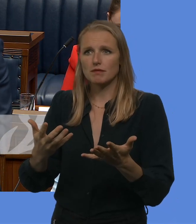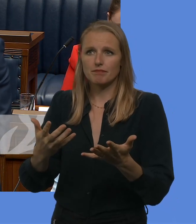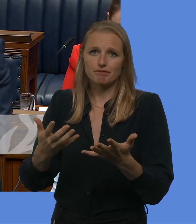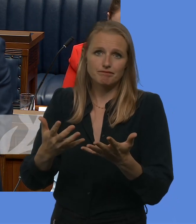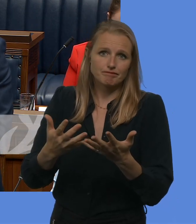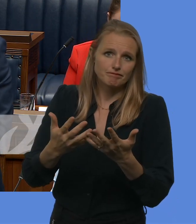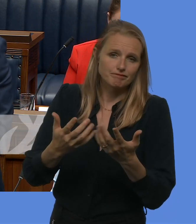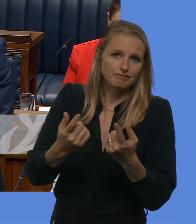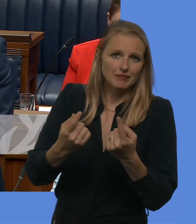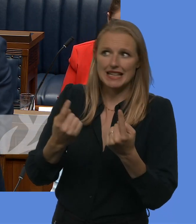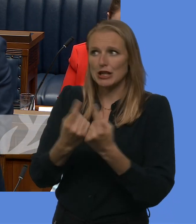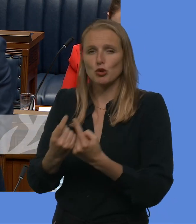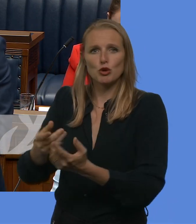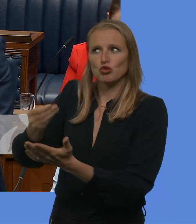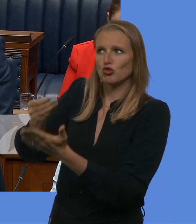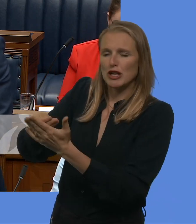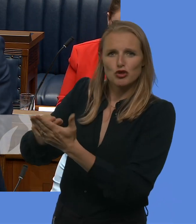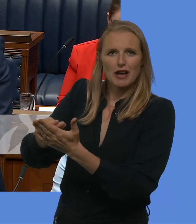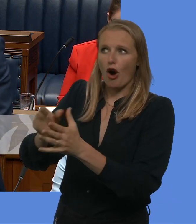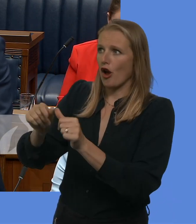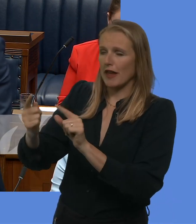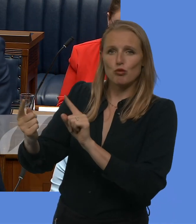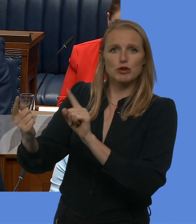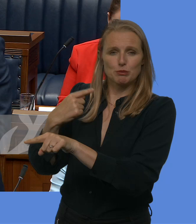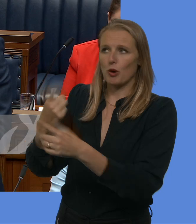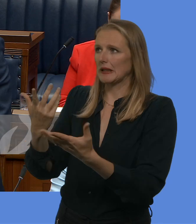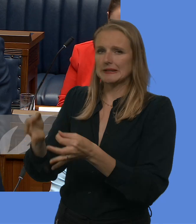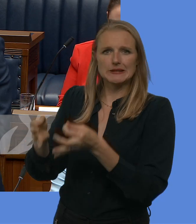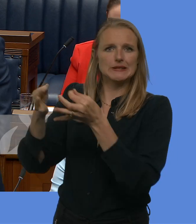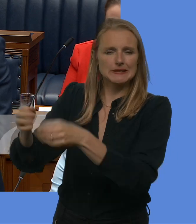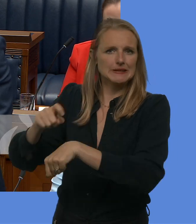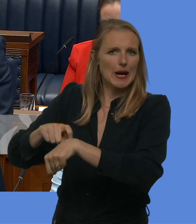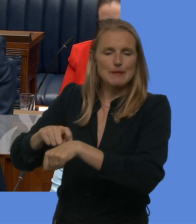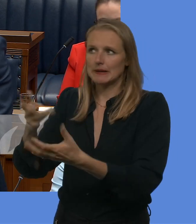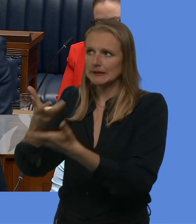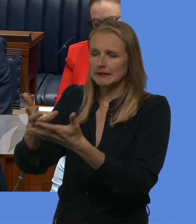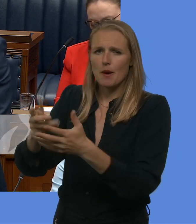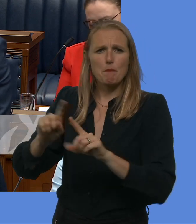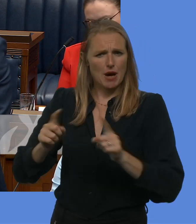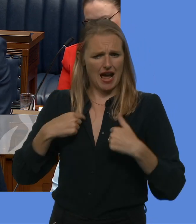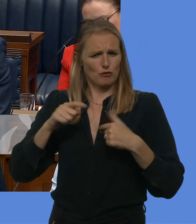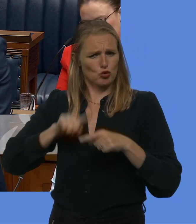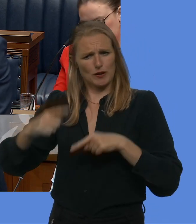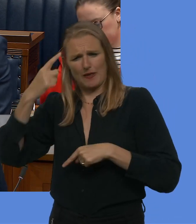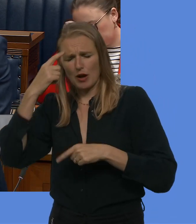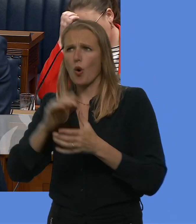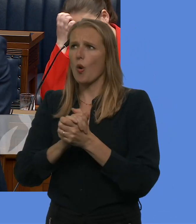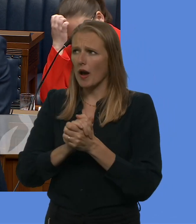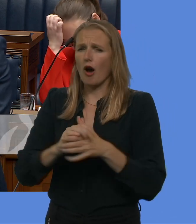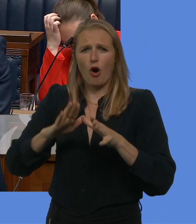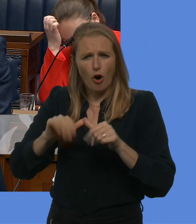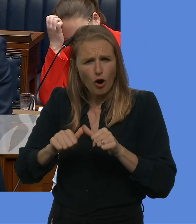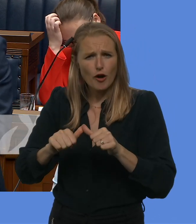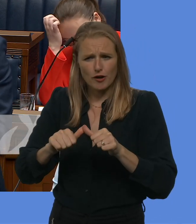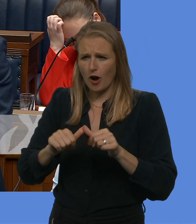His Majesty's Treasury in terms of responding. But I've also tried to identify how we can take this issue forward